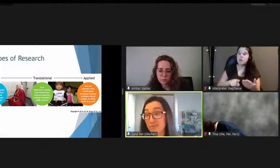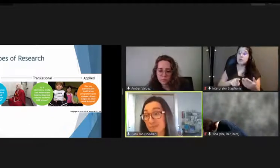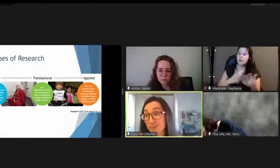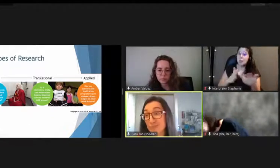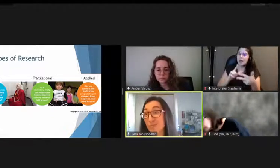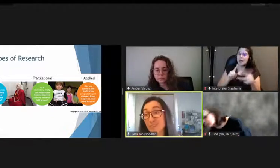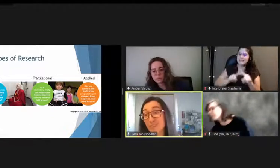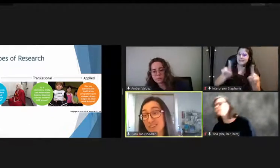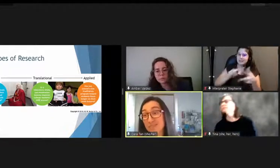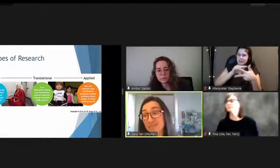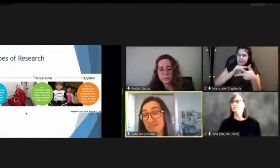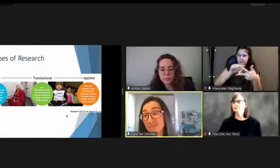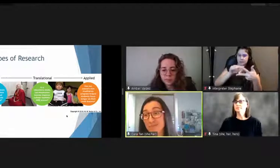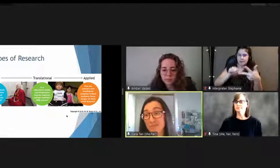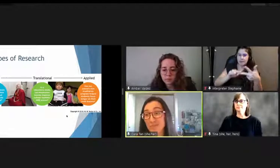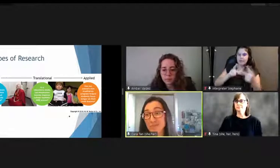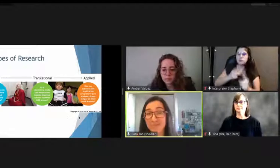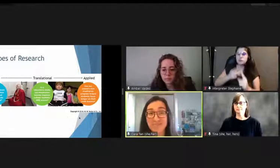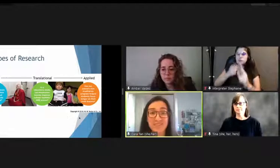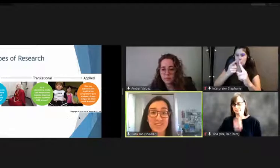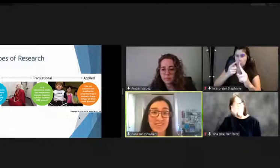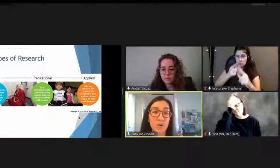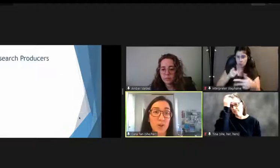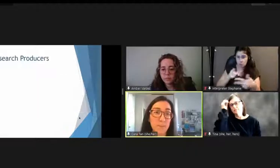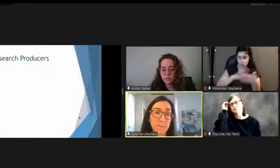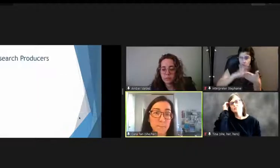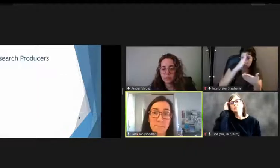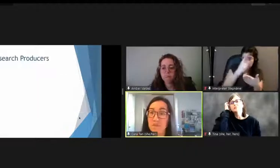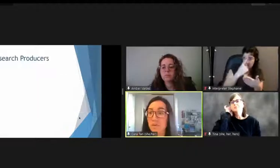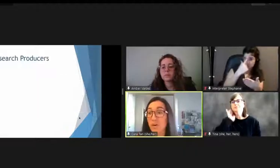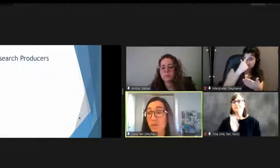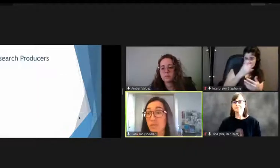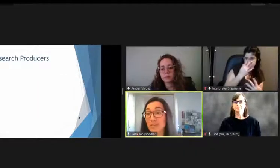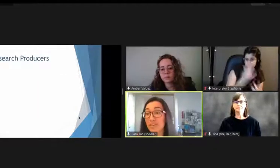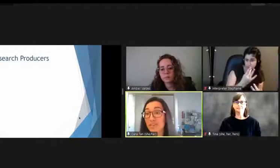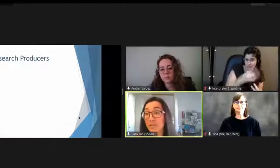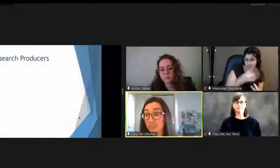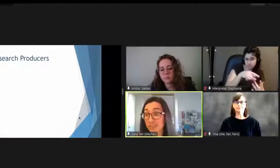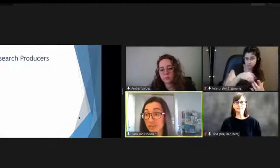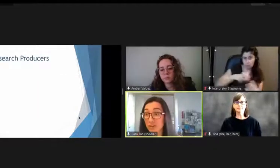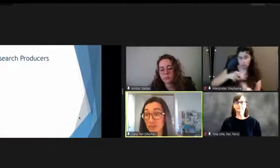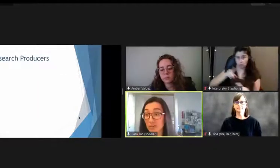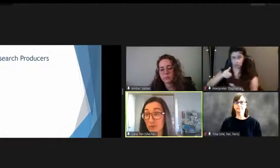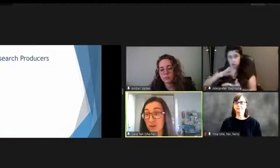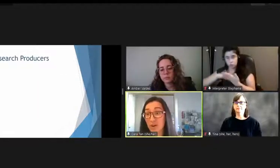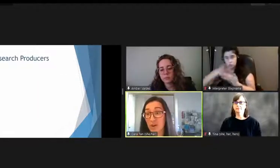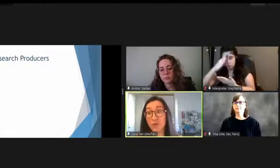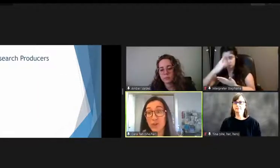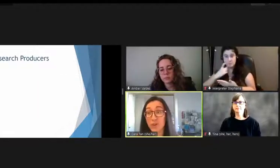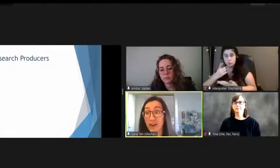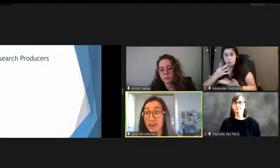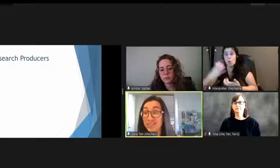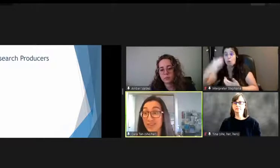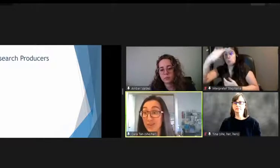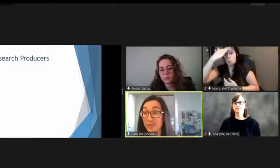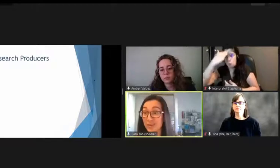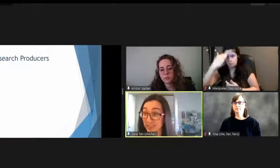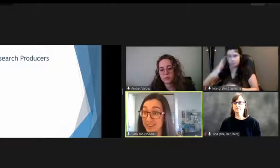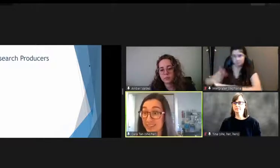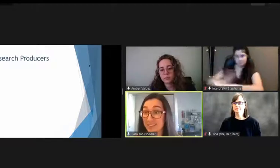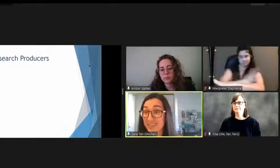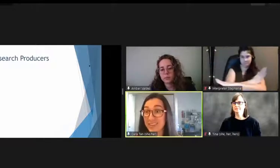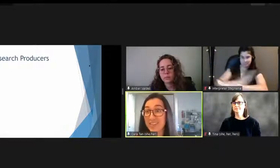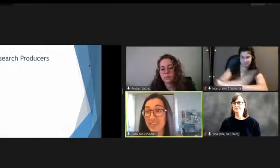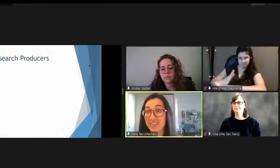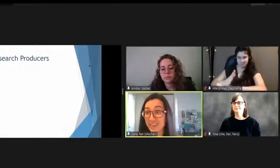learn just because we're interested? Okay, so this brings us to who you guys are going to